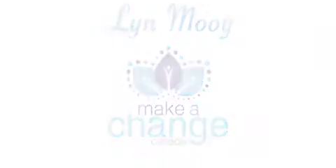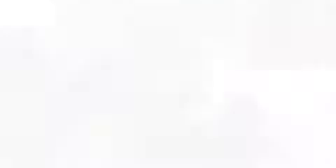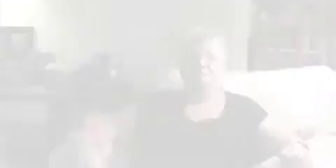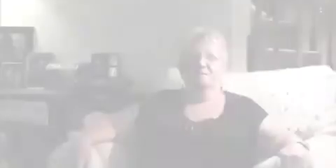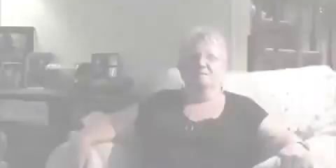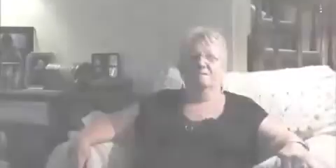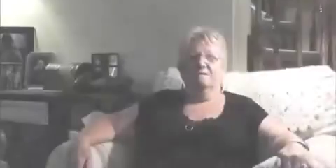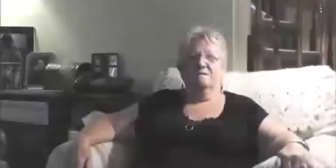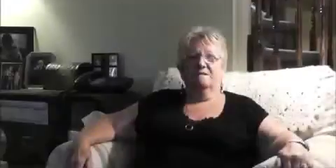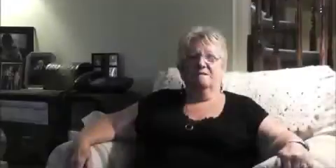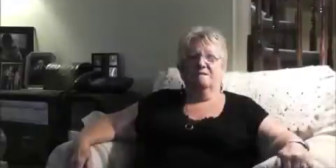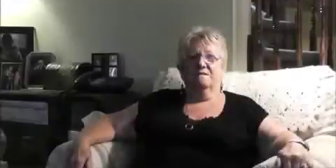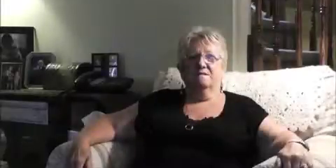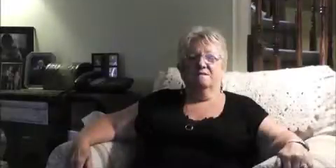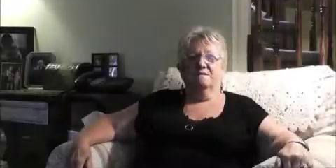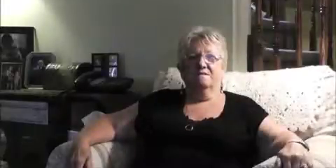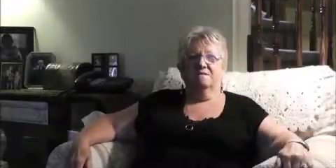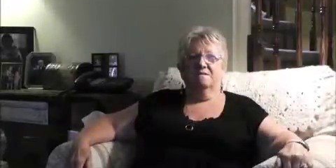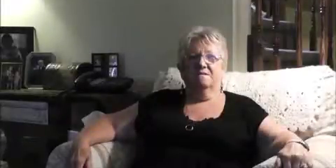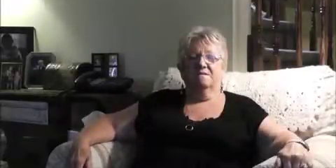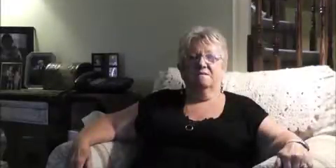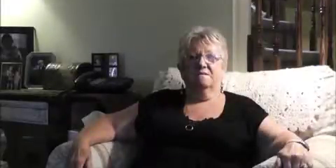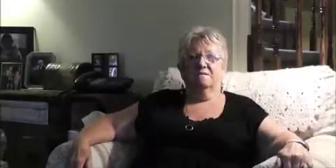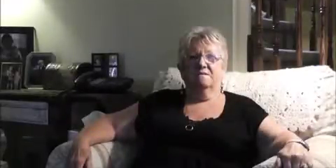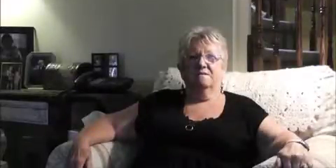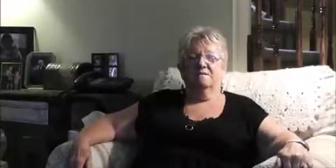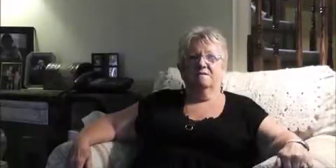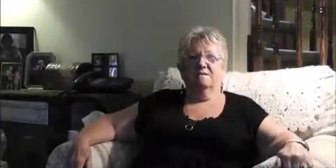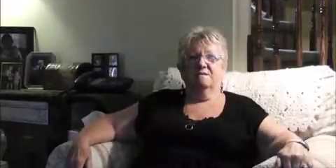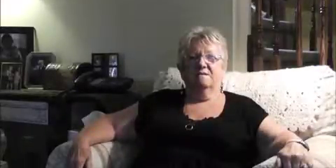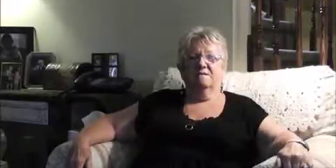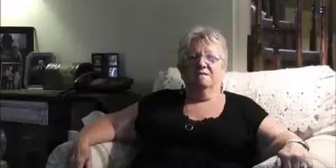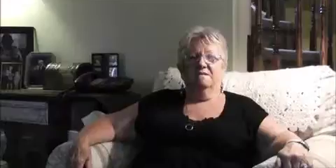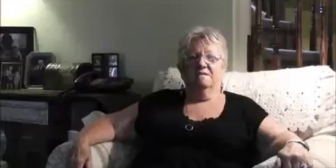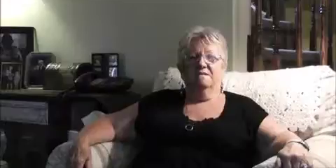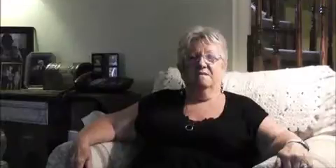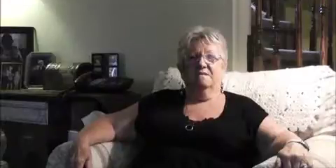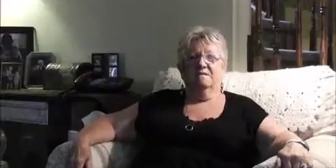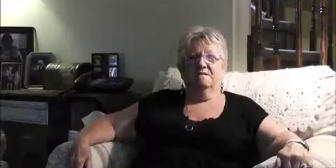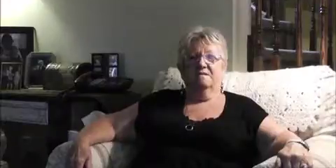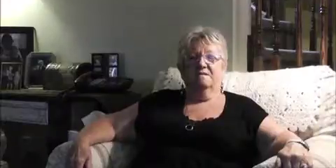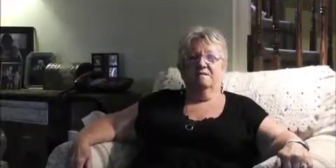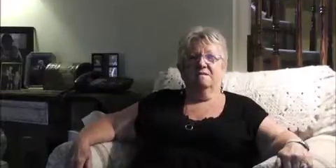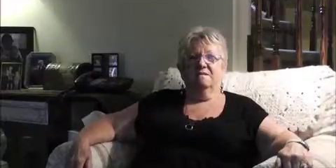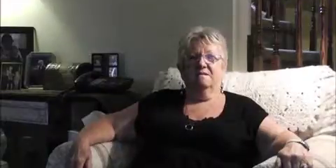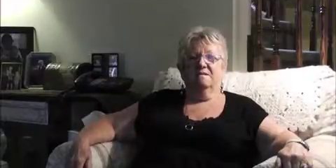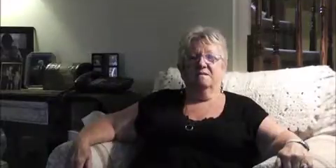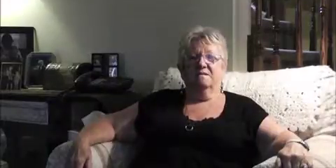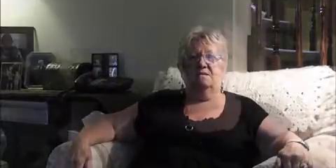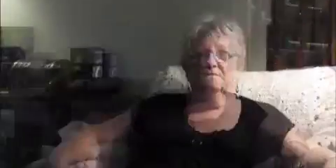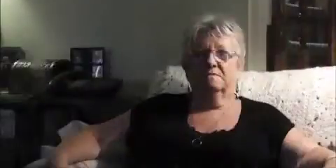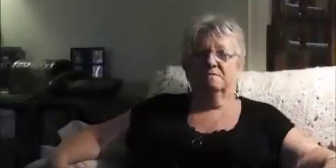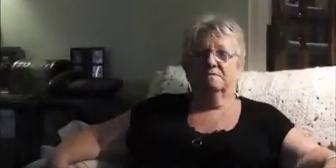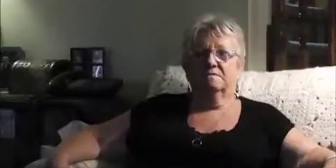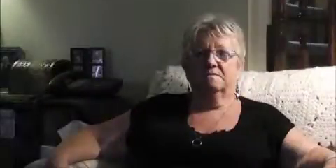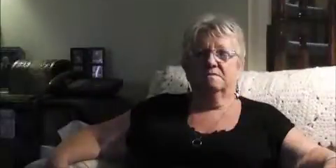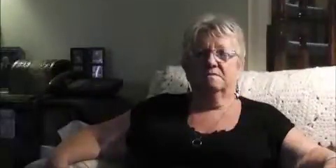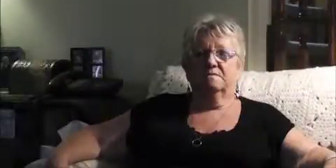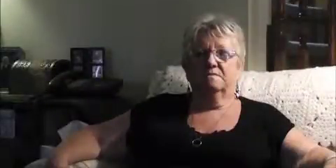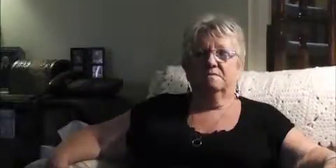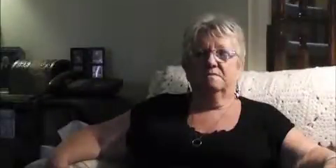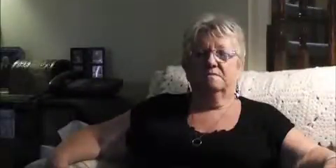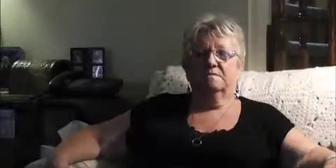I'm here this afternoon with Lynn Mui, one of our past BA participants. When you came to